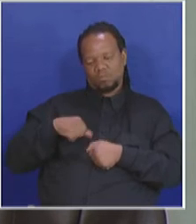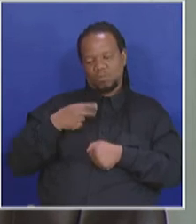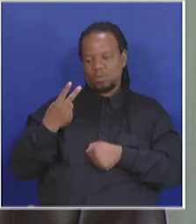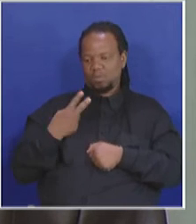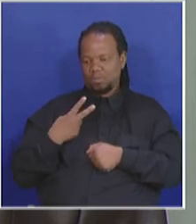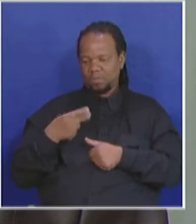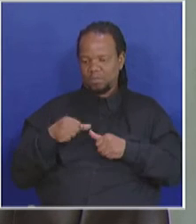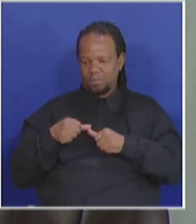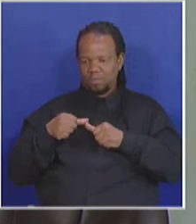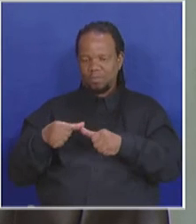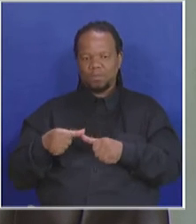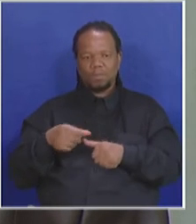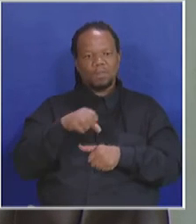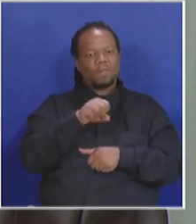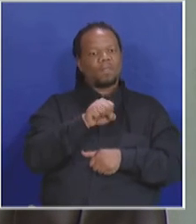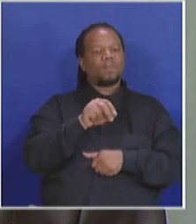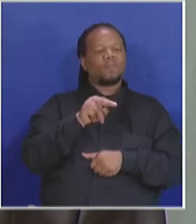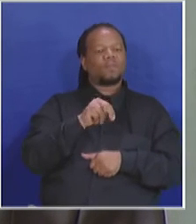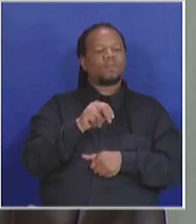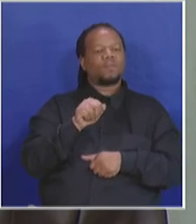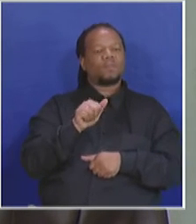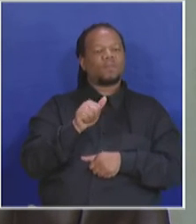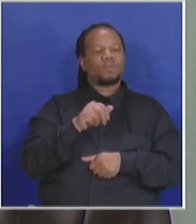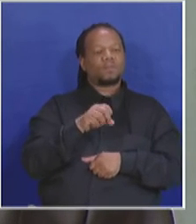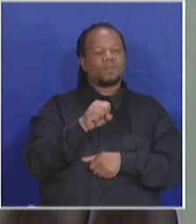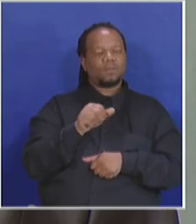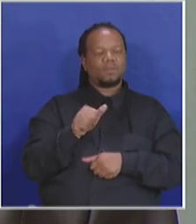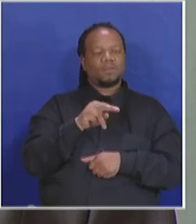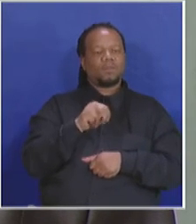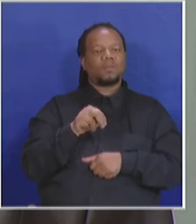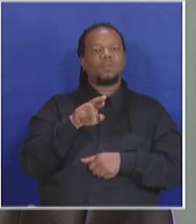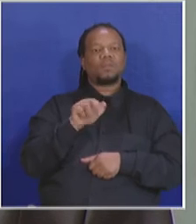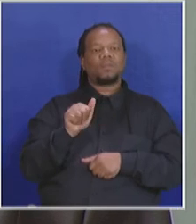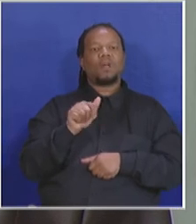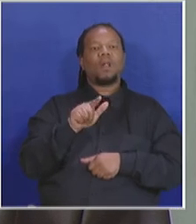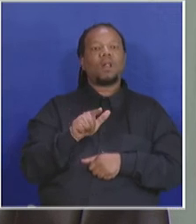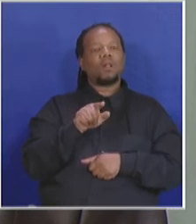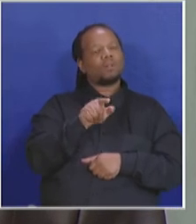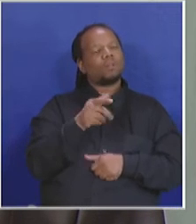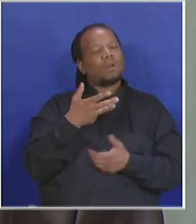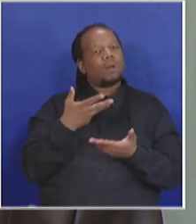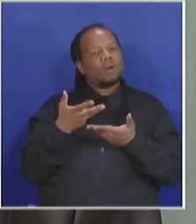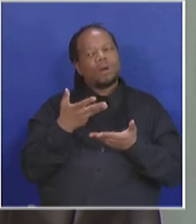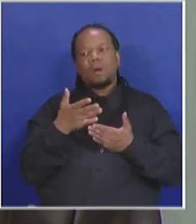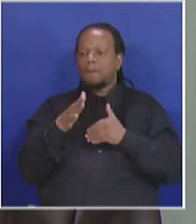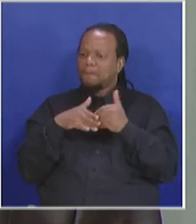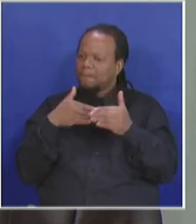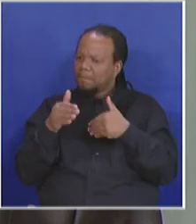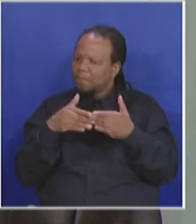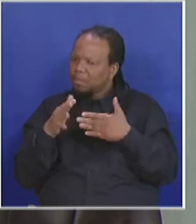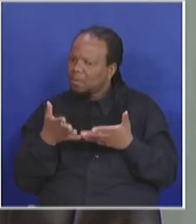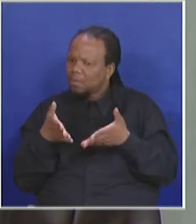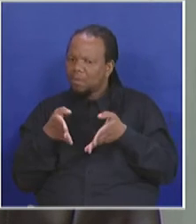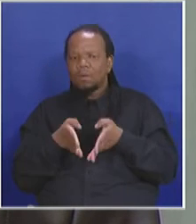engage SANRAL and relevant stakeholders to explore and find new ways to accelerate roads infrastructure